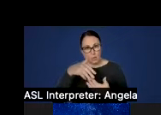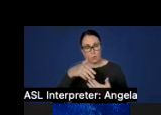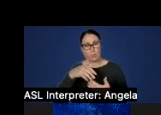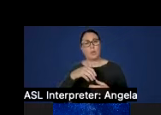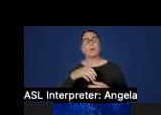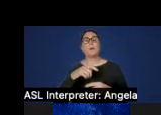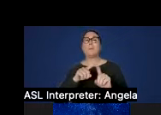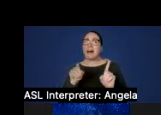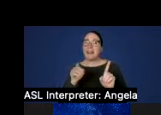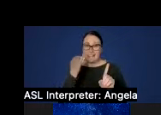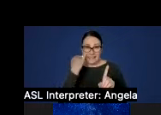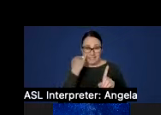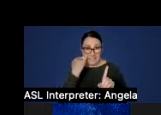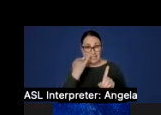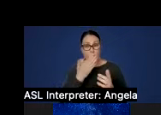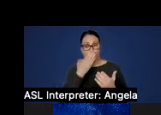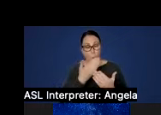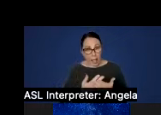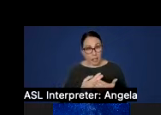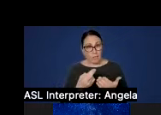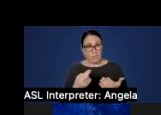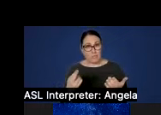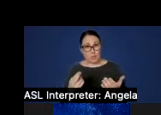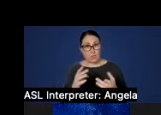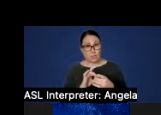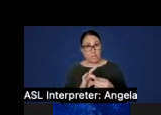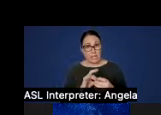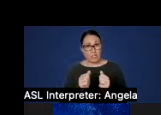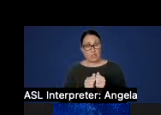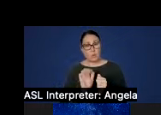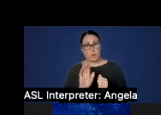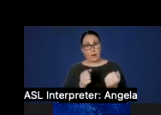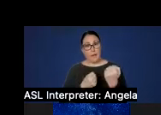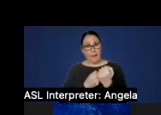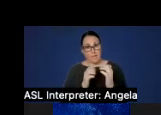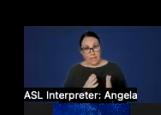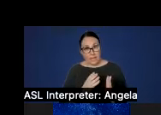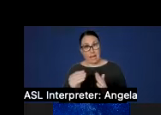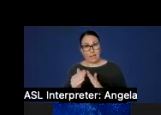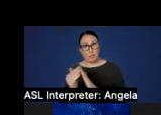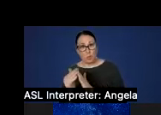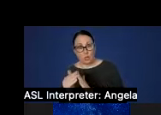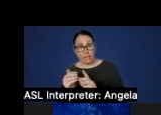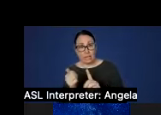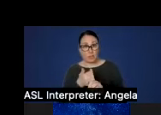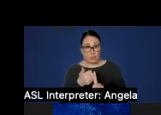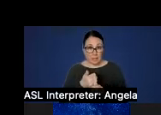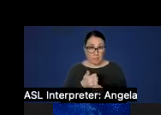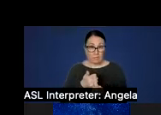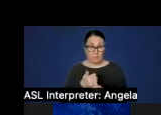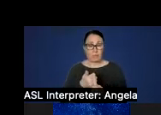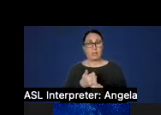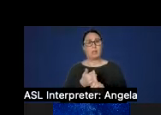of a well-resourced relationship with your advocate, with your community, with yourself,